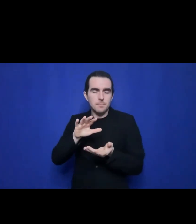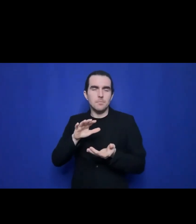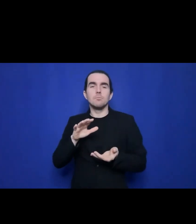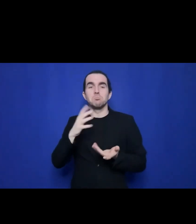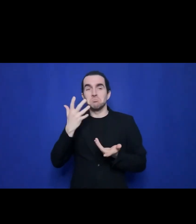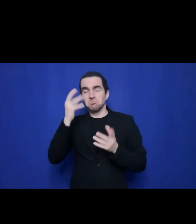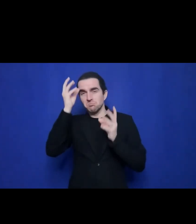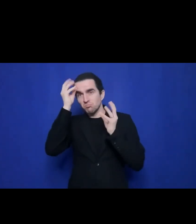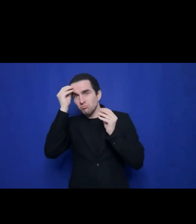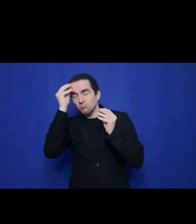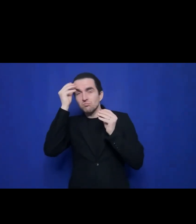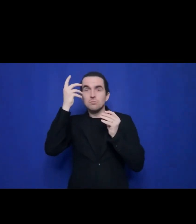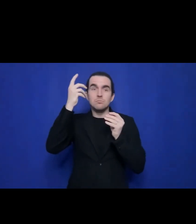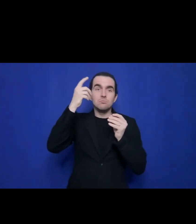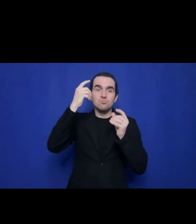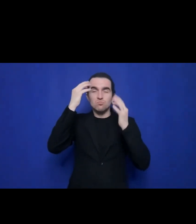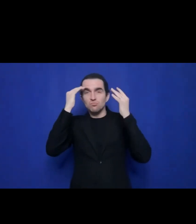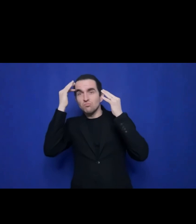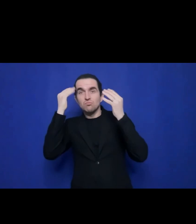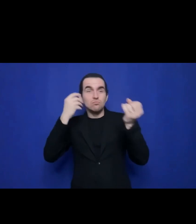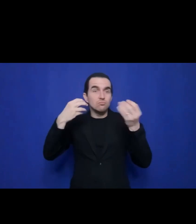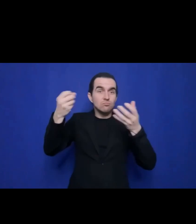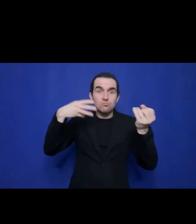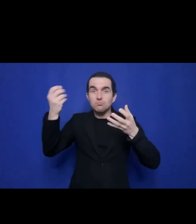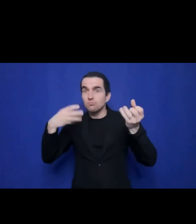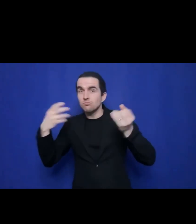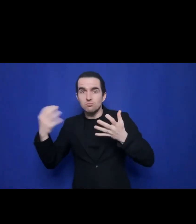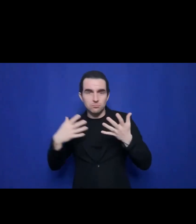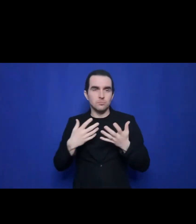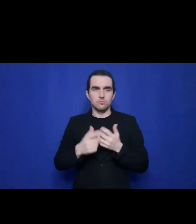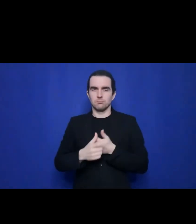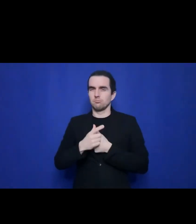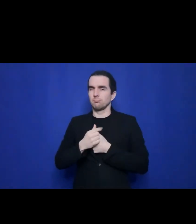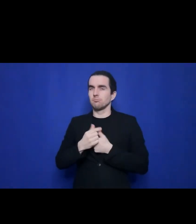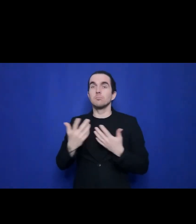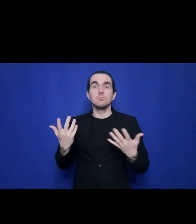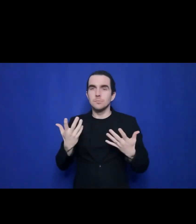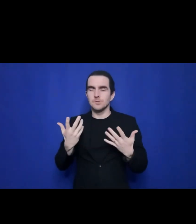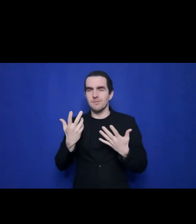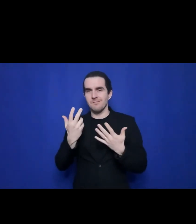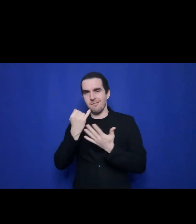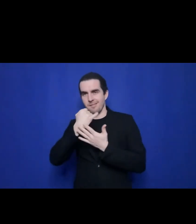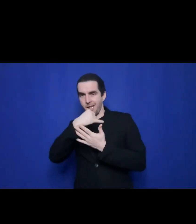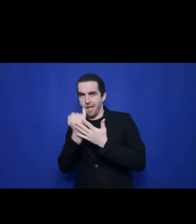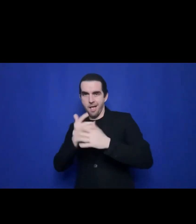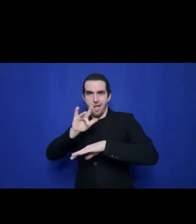sports, and extreme sports as well, and also,